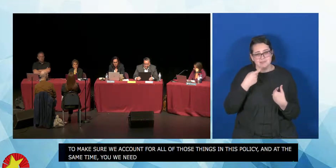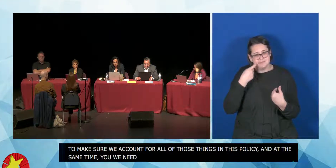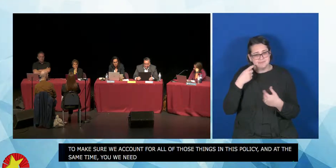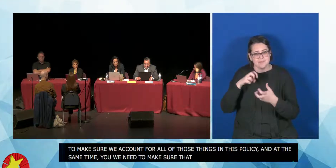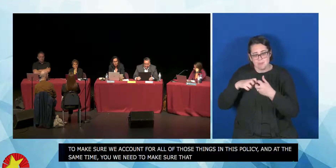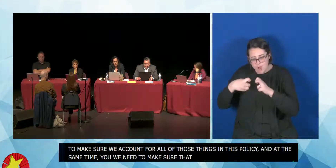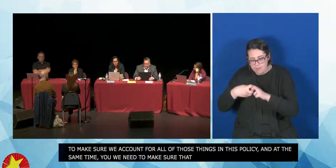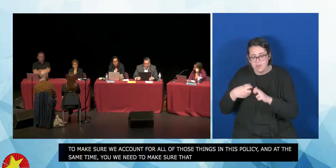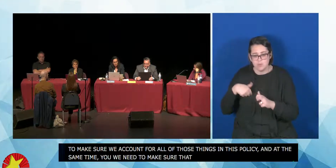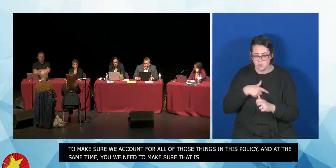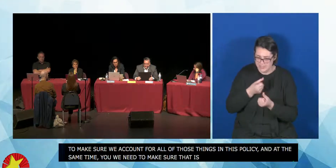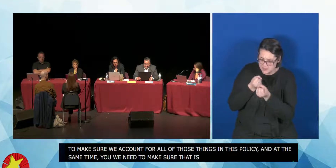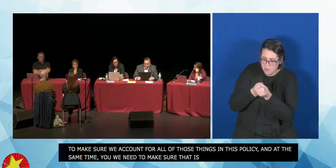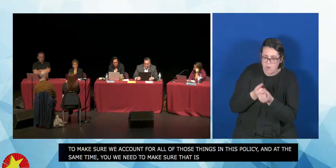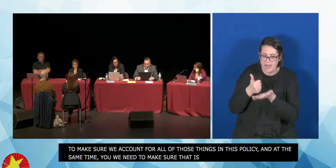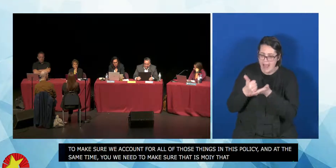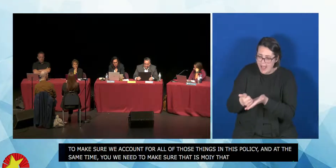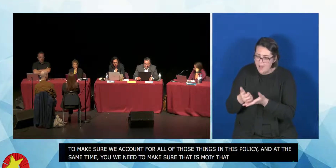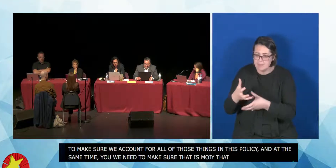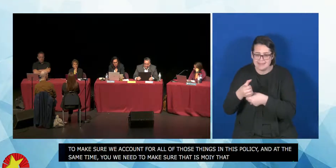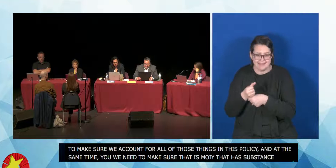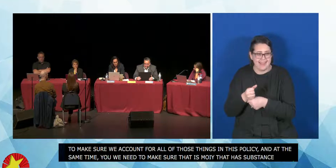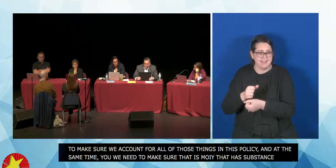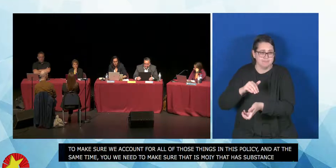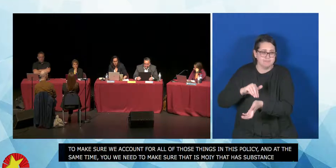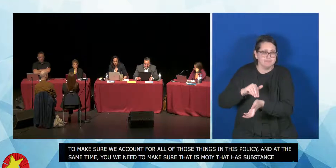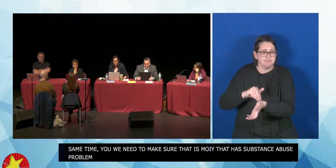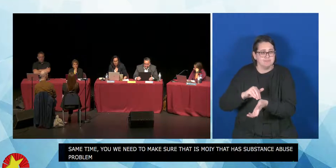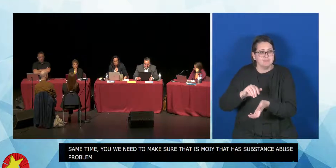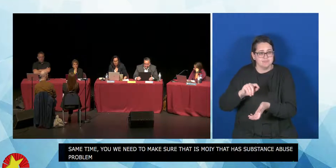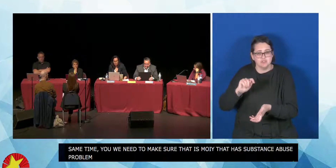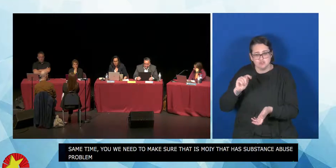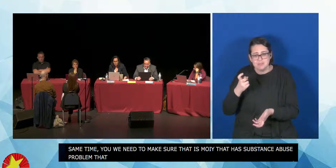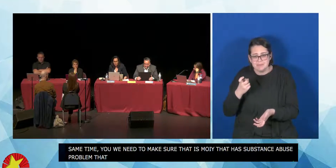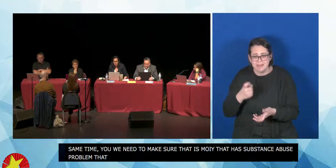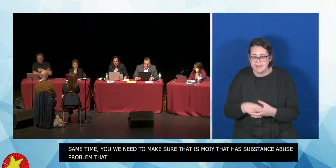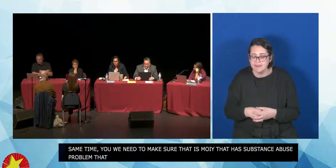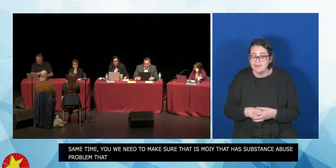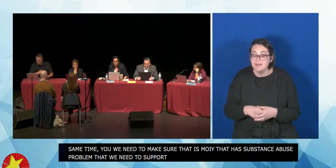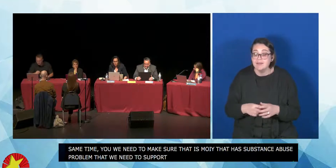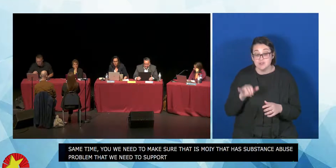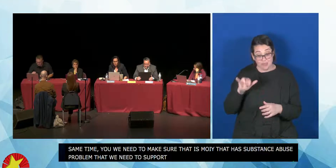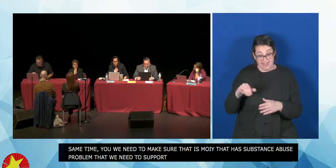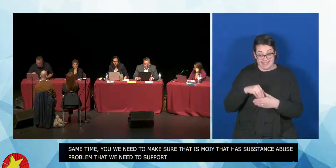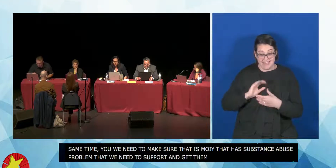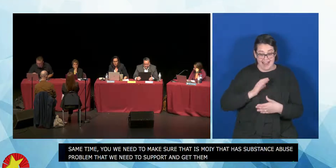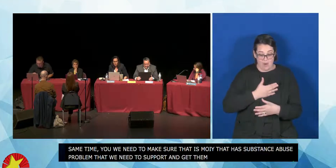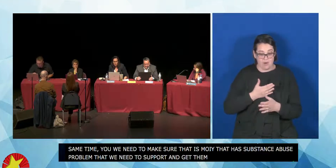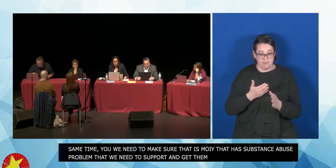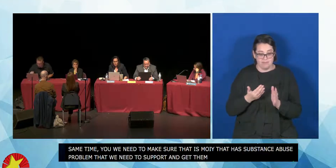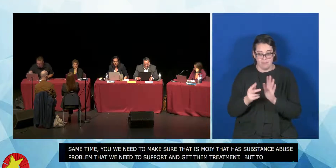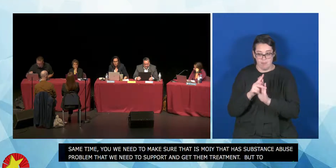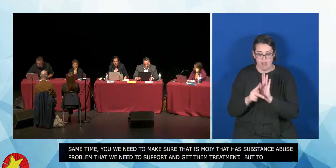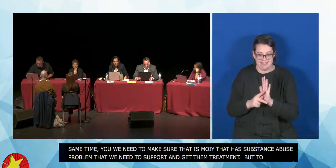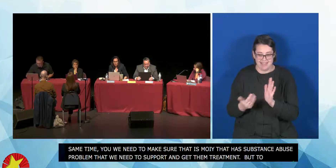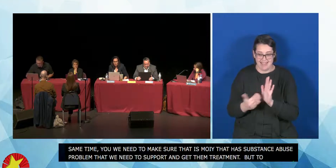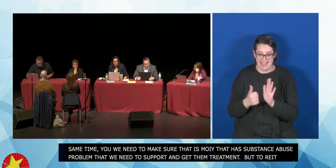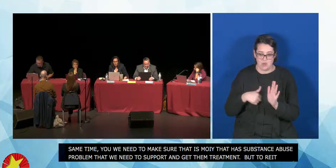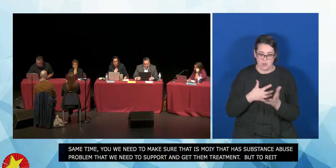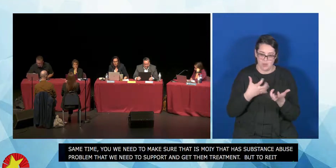help and treatment for that. That's in the proposed policy, but again, just to reiterate that we are